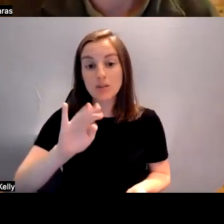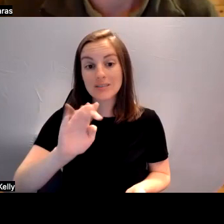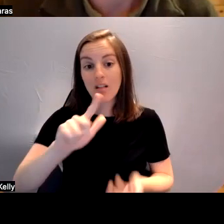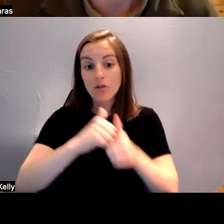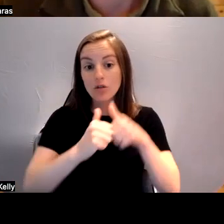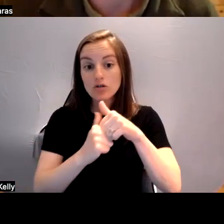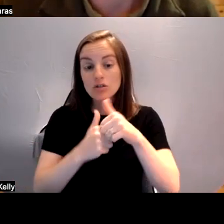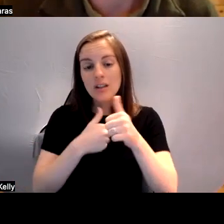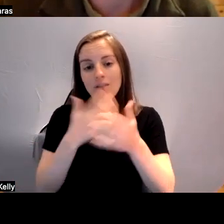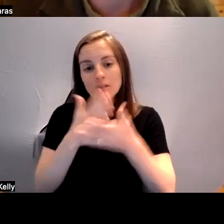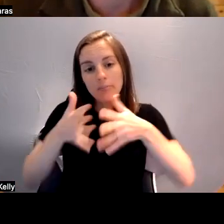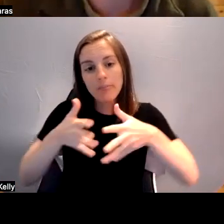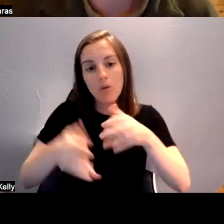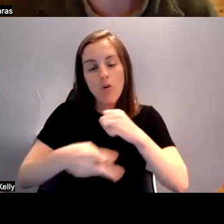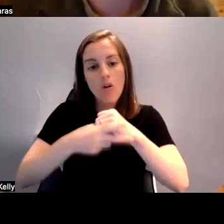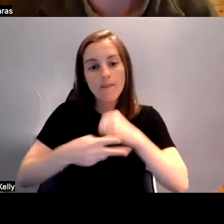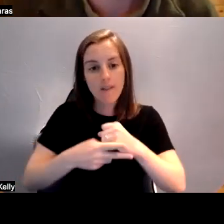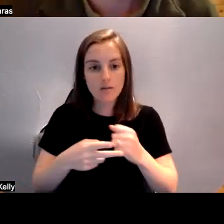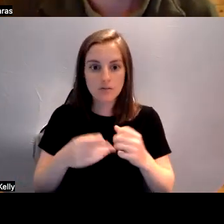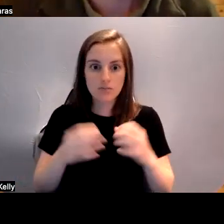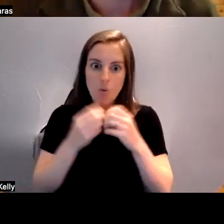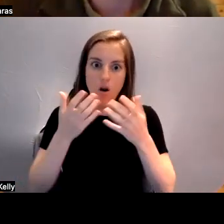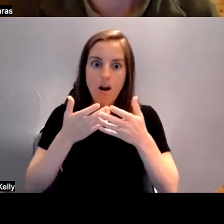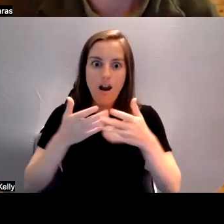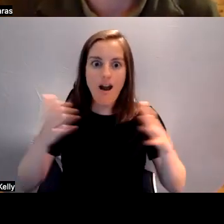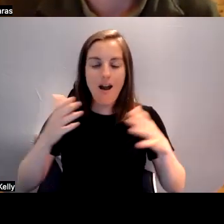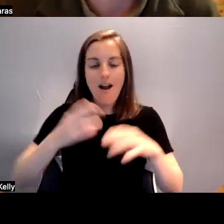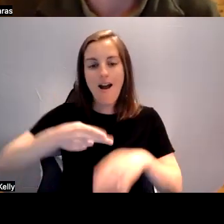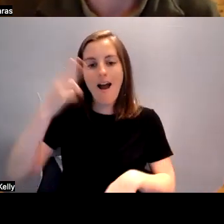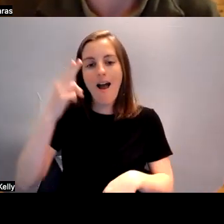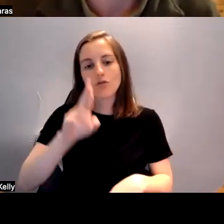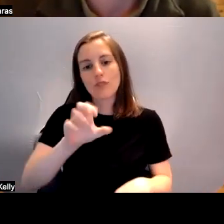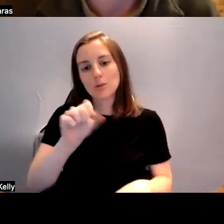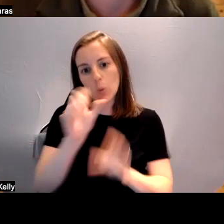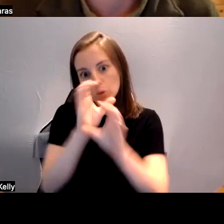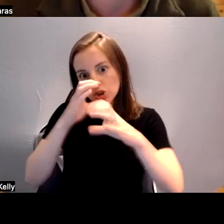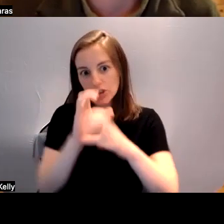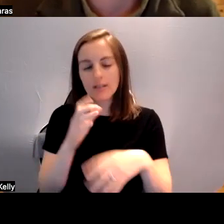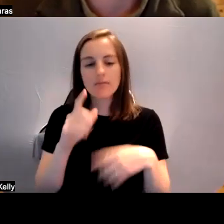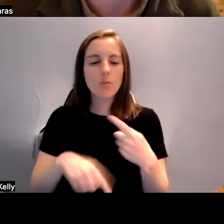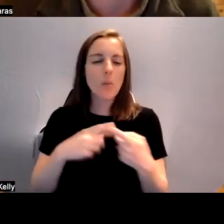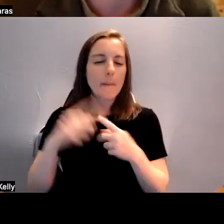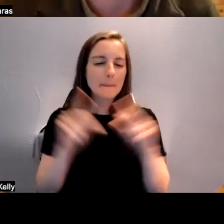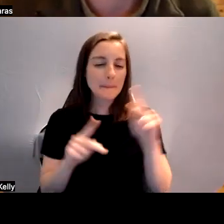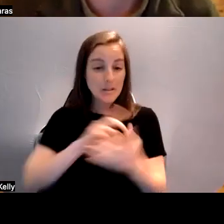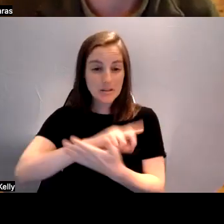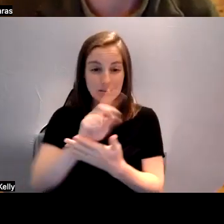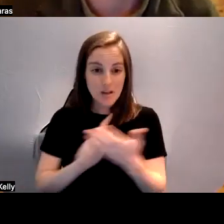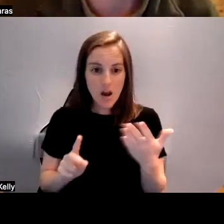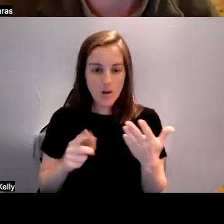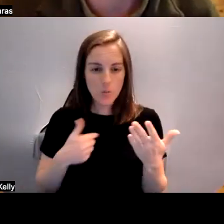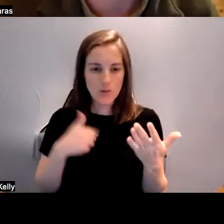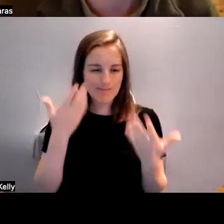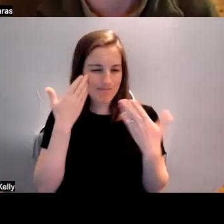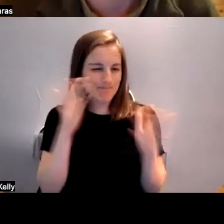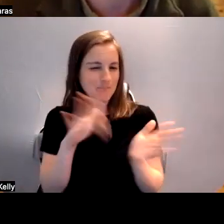very, especially the higher resolution ones. And when people are designing things, we're really not sure about the backbone. How